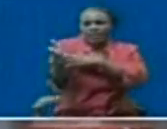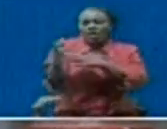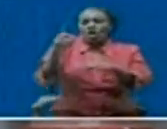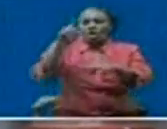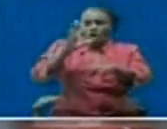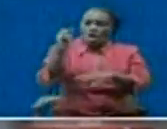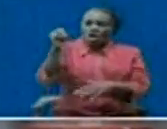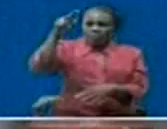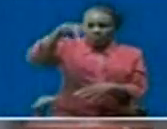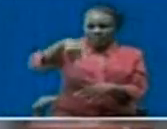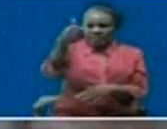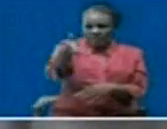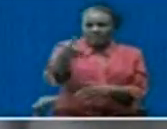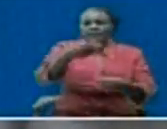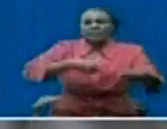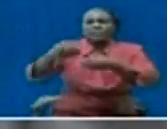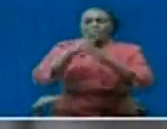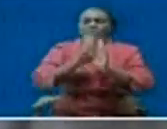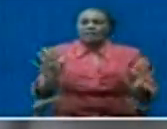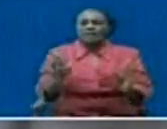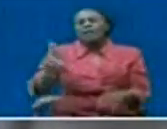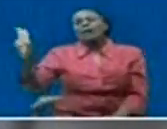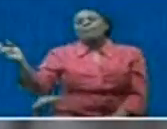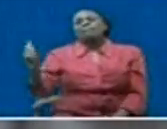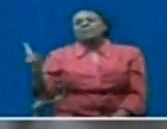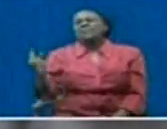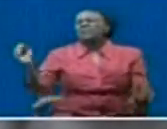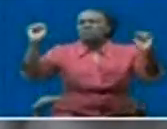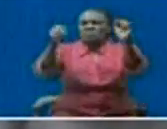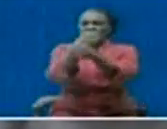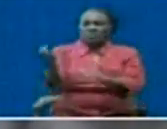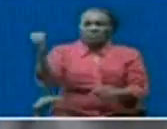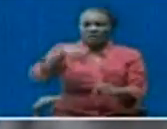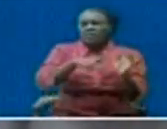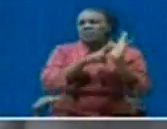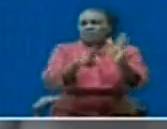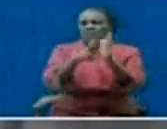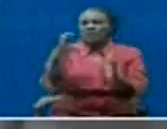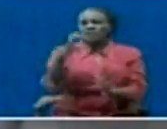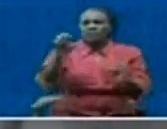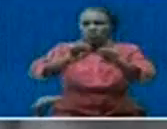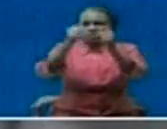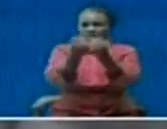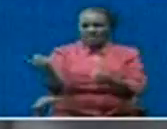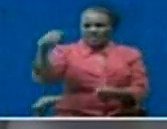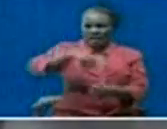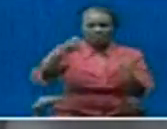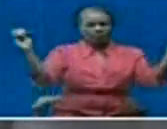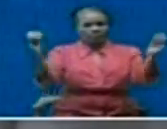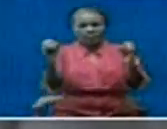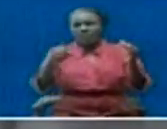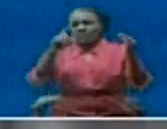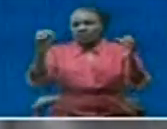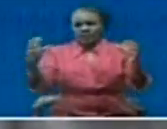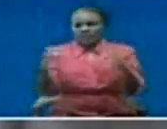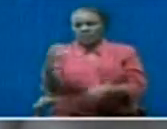elected MPs go in and debate. The President can't come, representatives of civil society can't come,